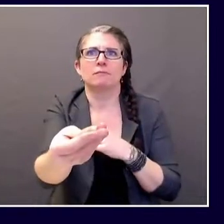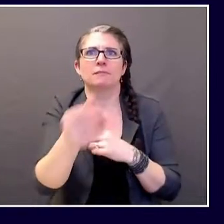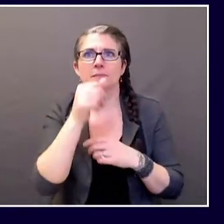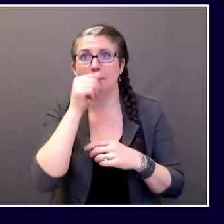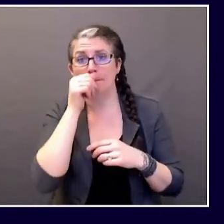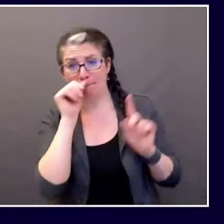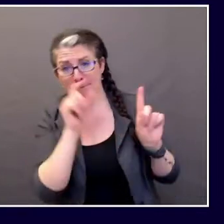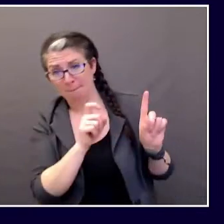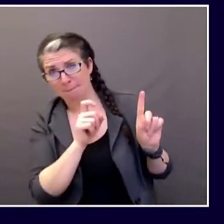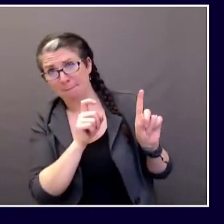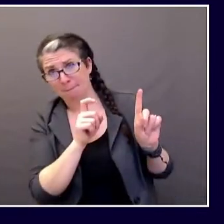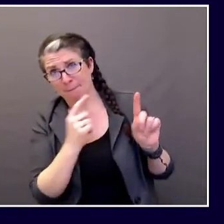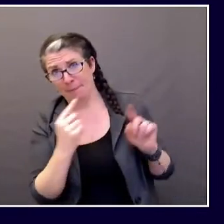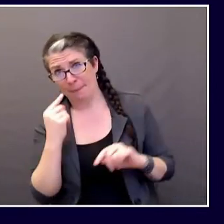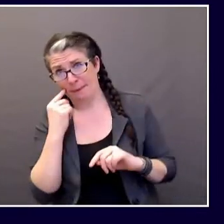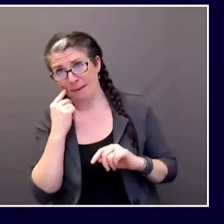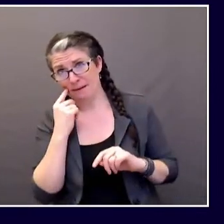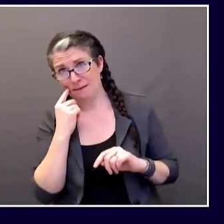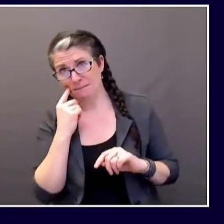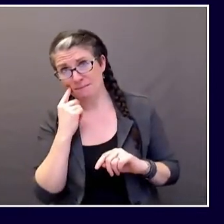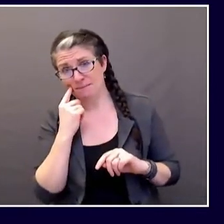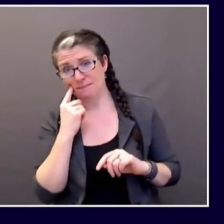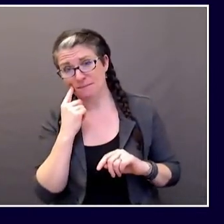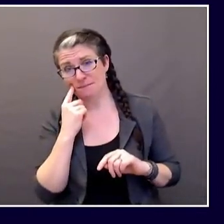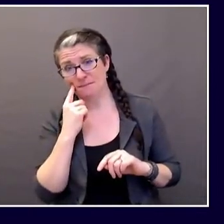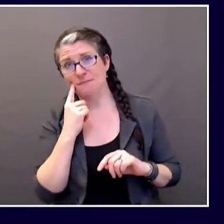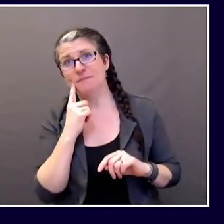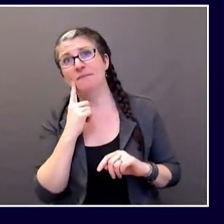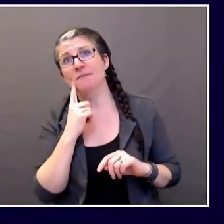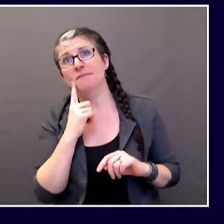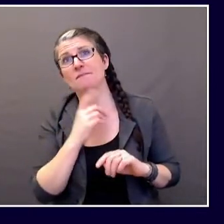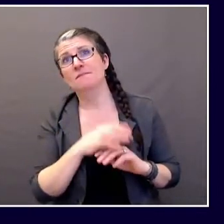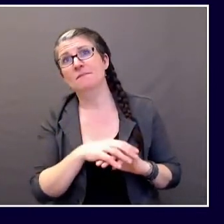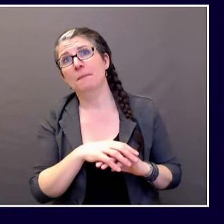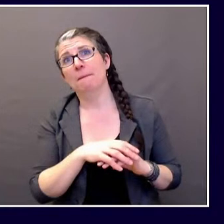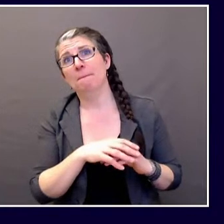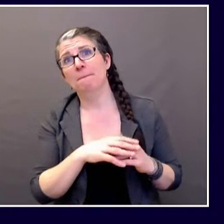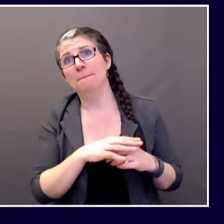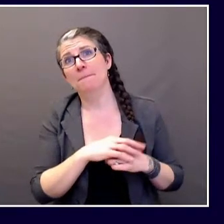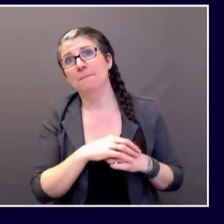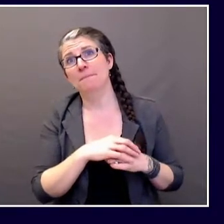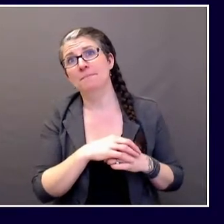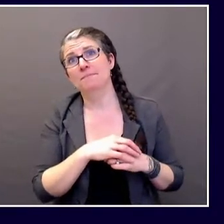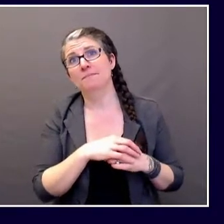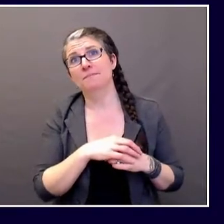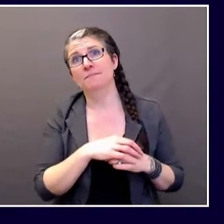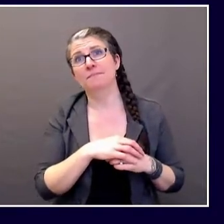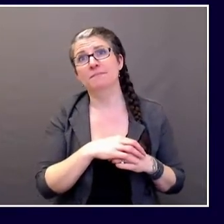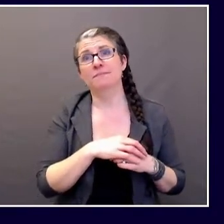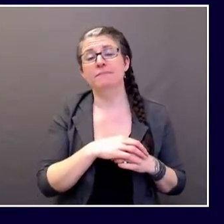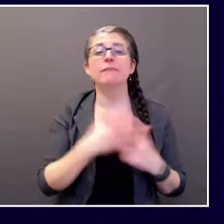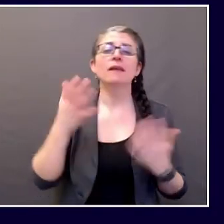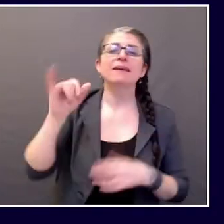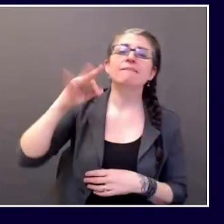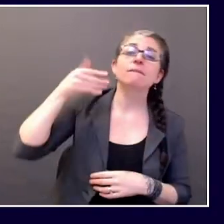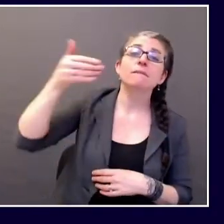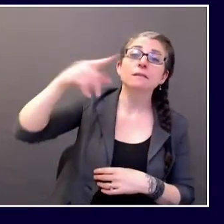they could just demonstrate that they, from whatever their state is using, that they've had their vaccine, and